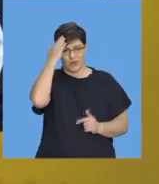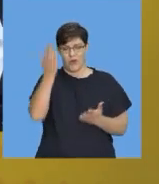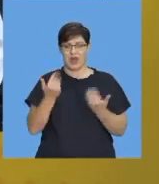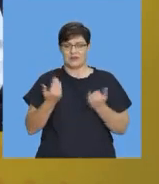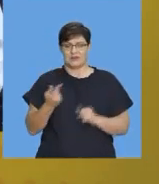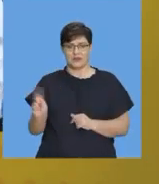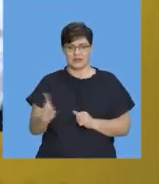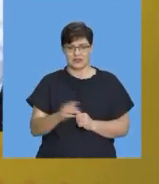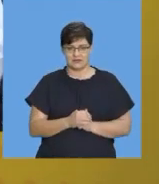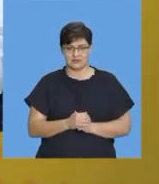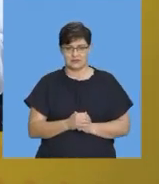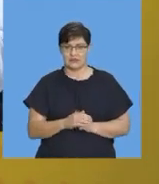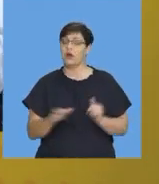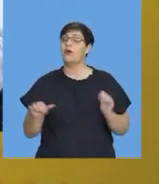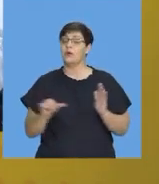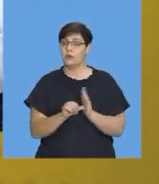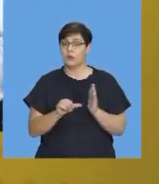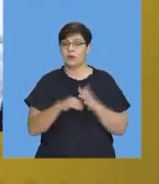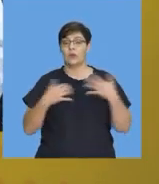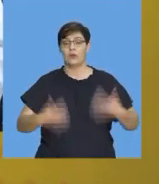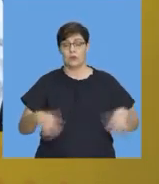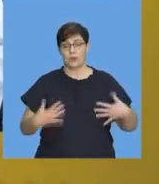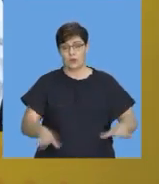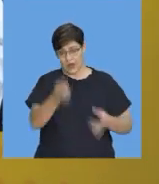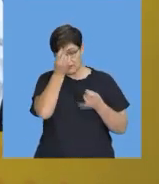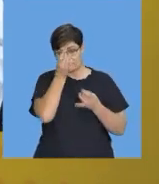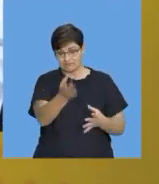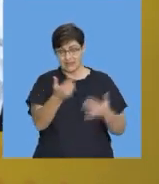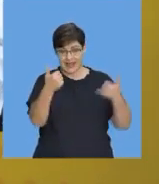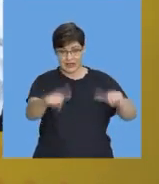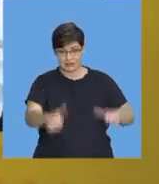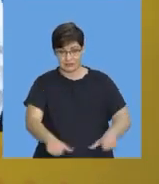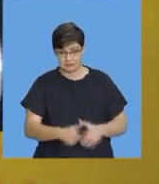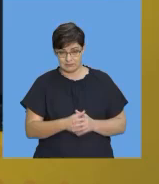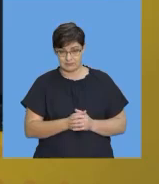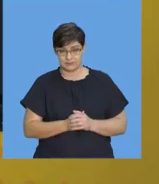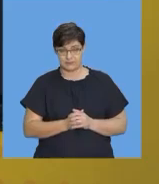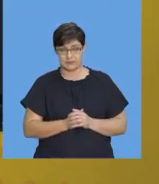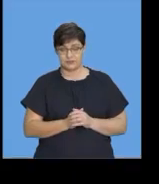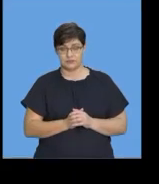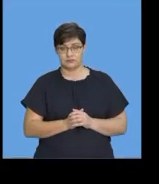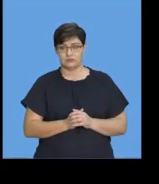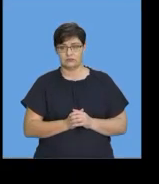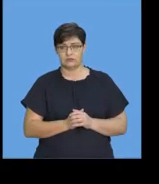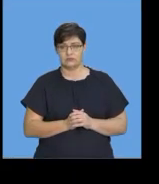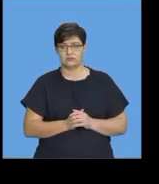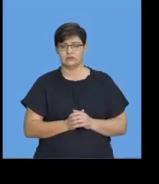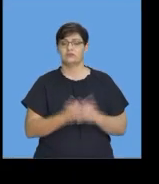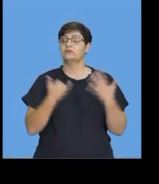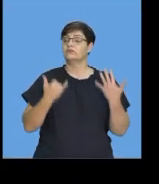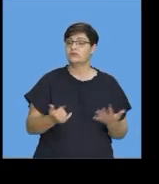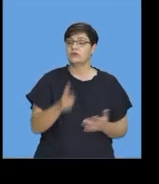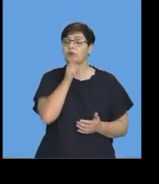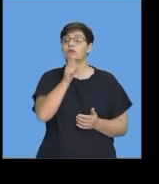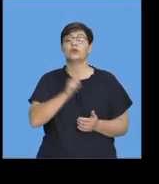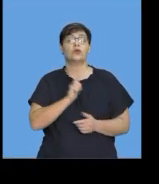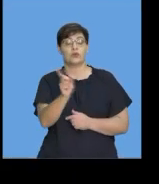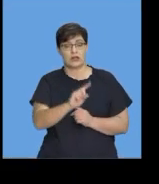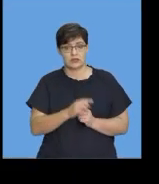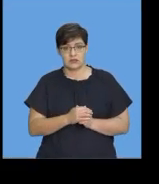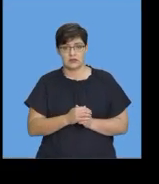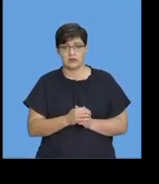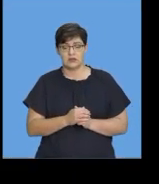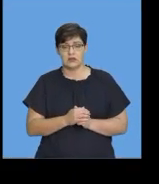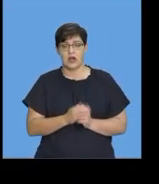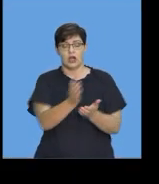paper, right? So, important examination tip for accounting. Let's see, what are we told? We are told